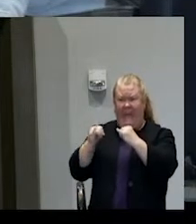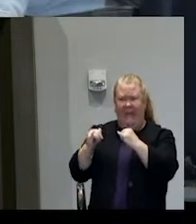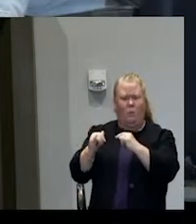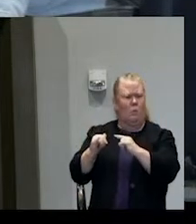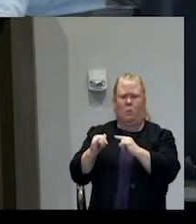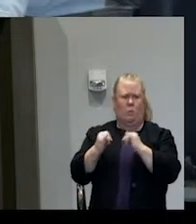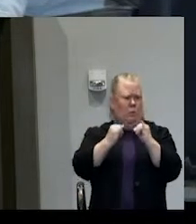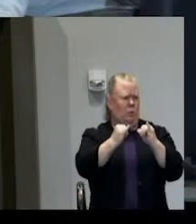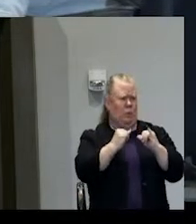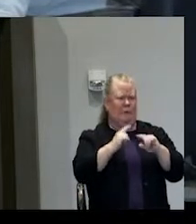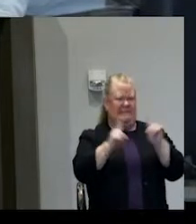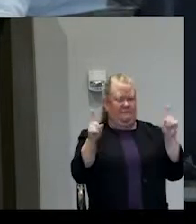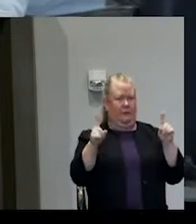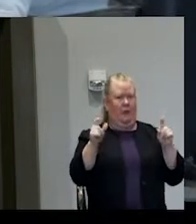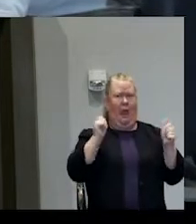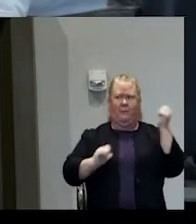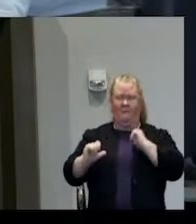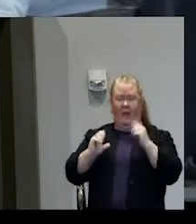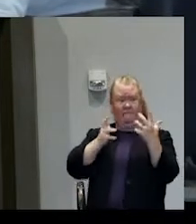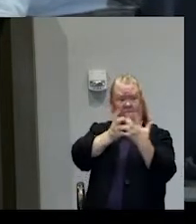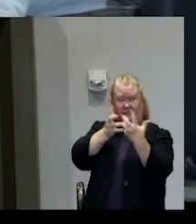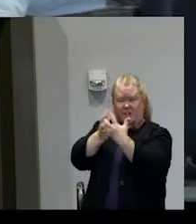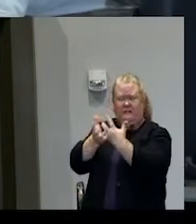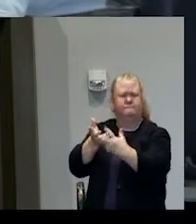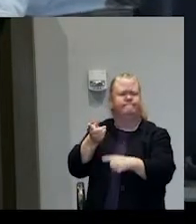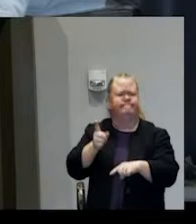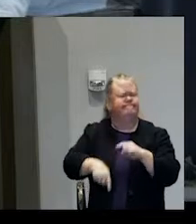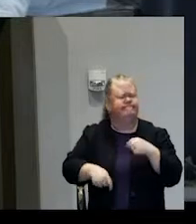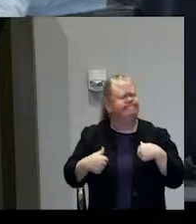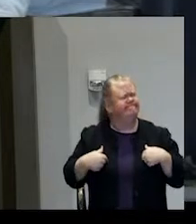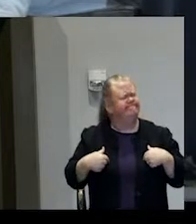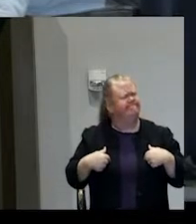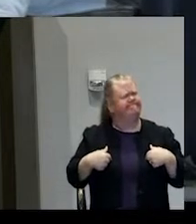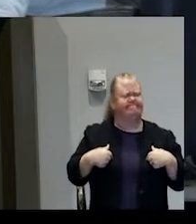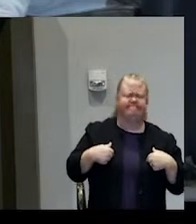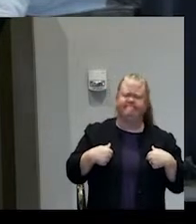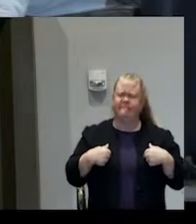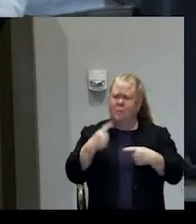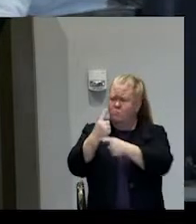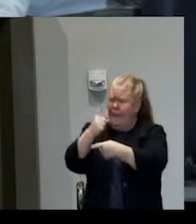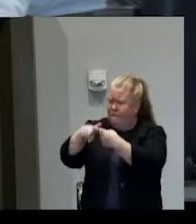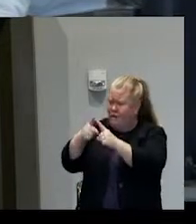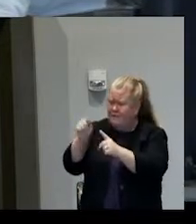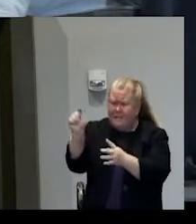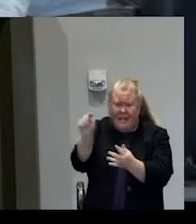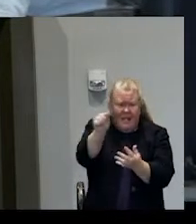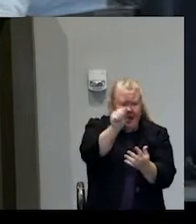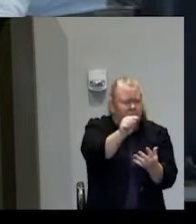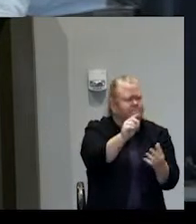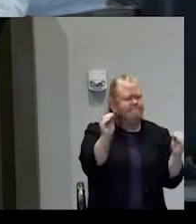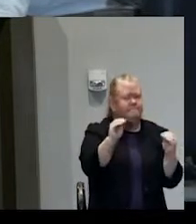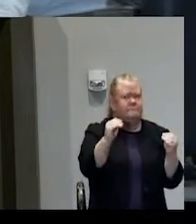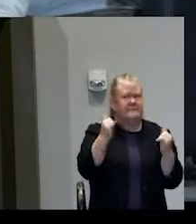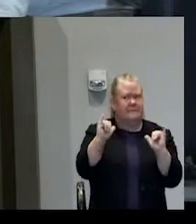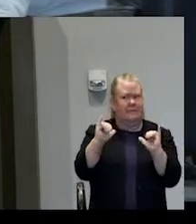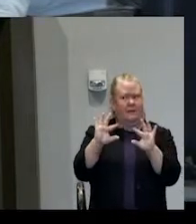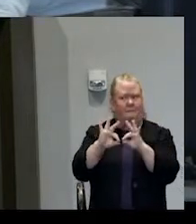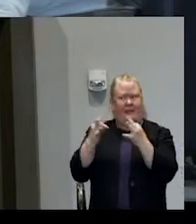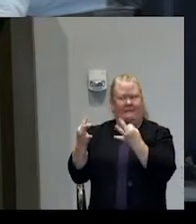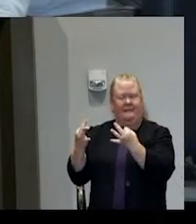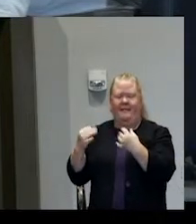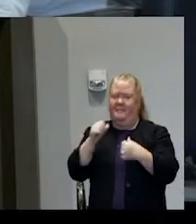performing everywhere in life. I didn't fit in, I didn't have the right friends. And even to this day, my family's very uncomfortable.